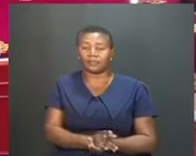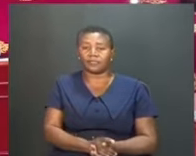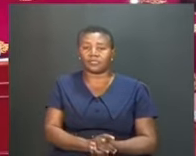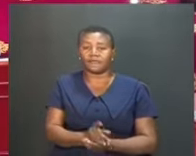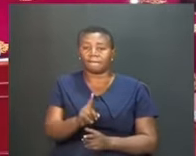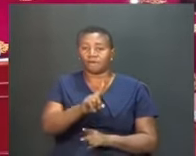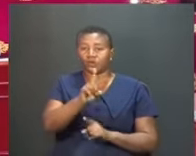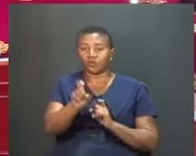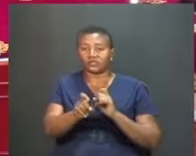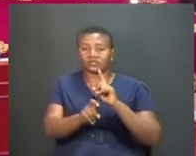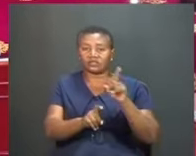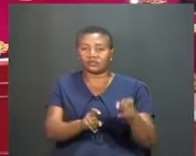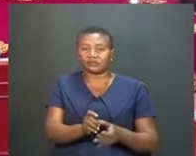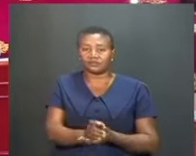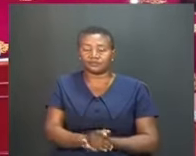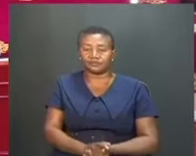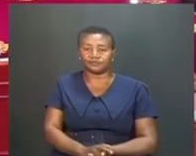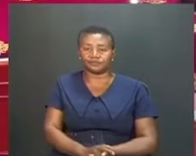Questions.